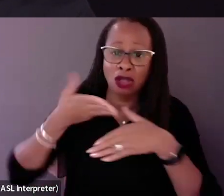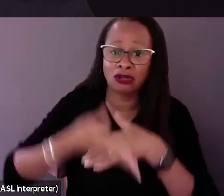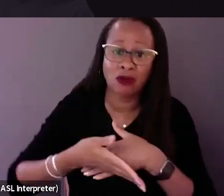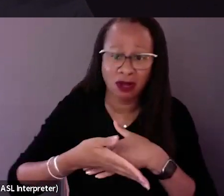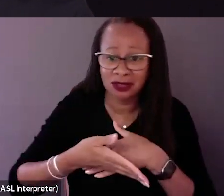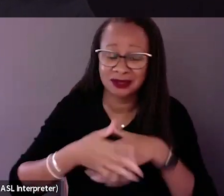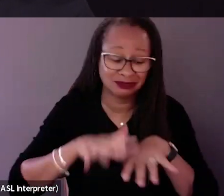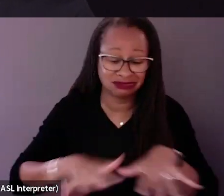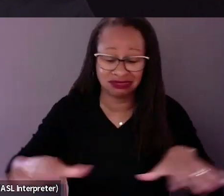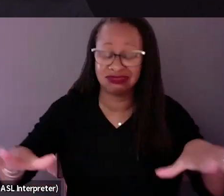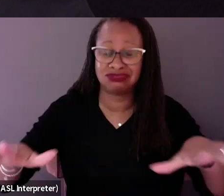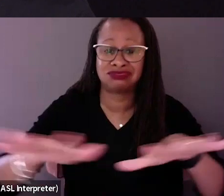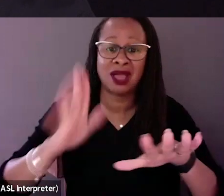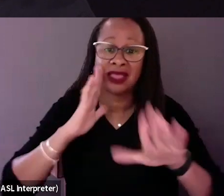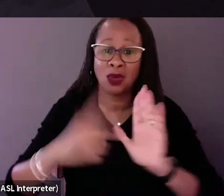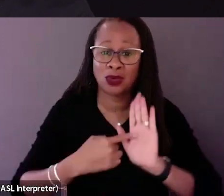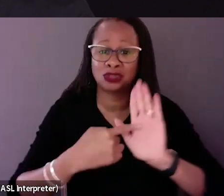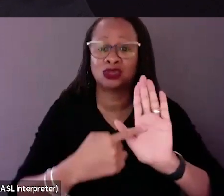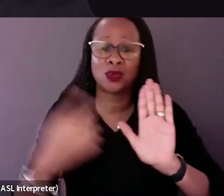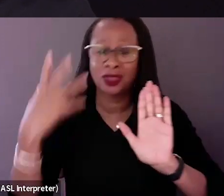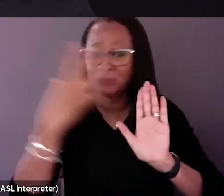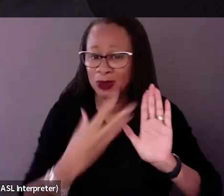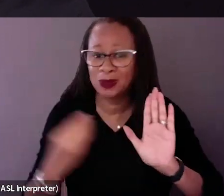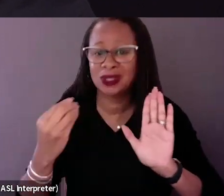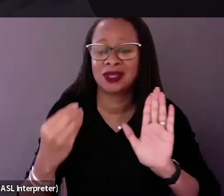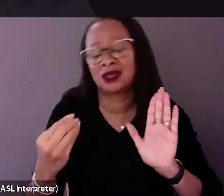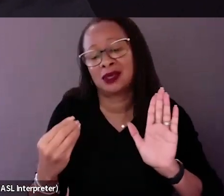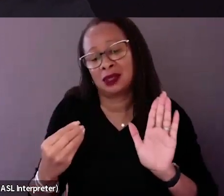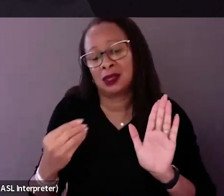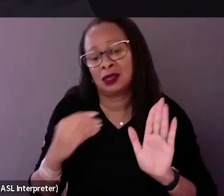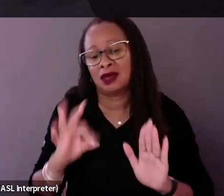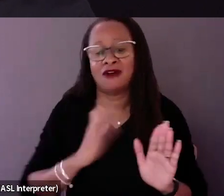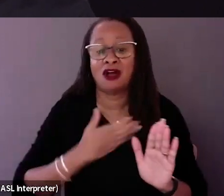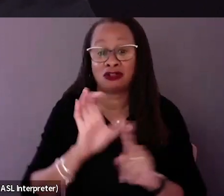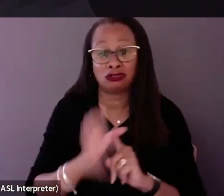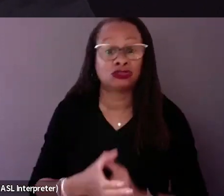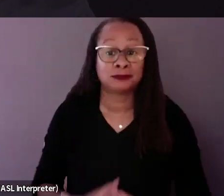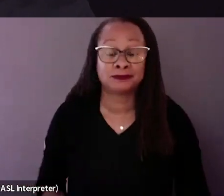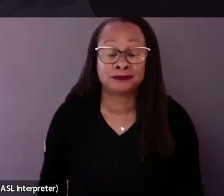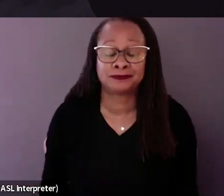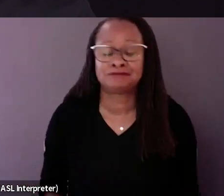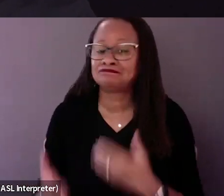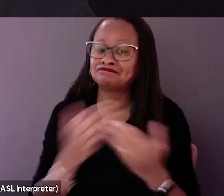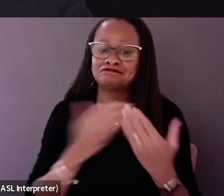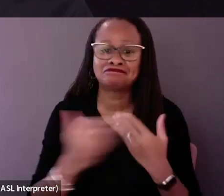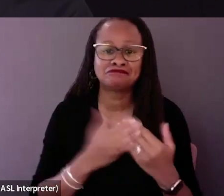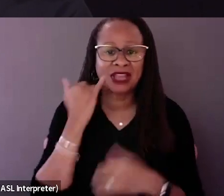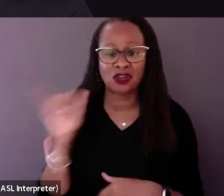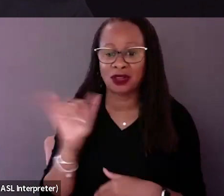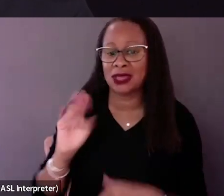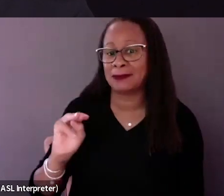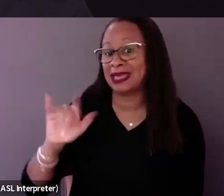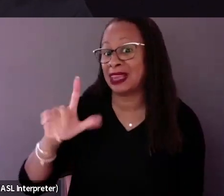section that could showcase the beauty of our culture? Whether or not they are like